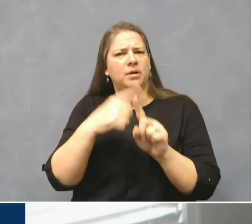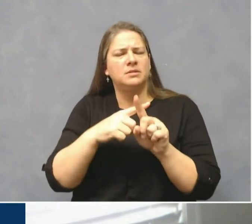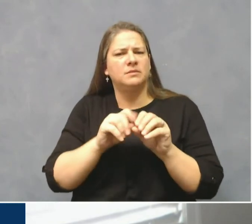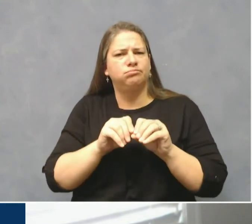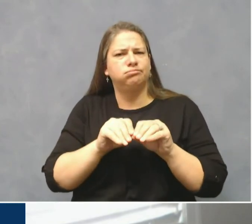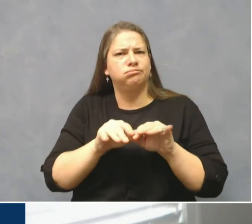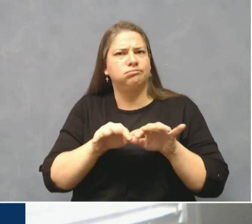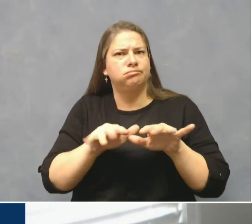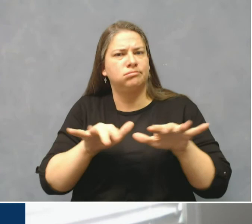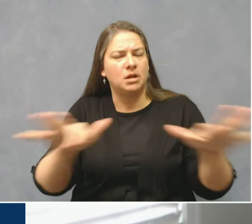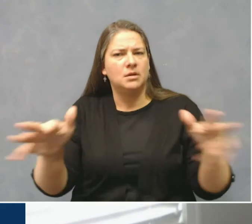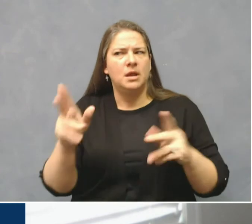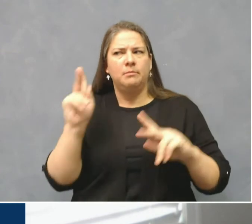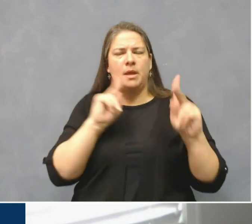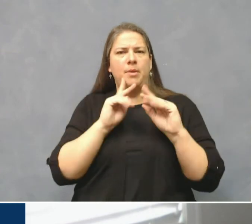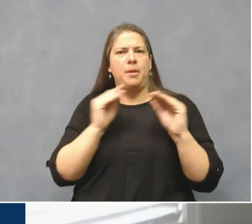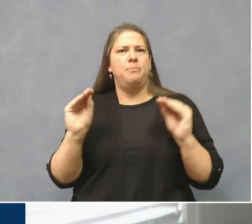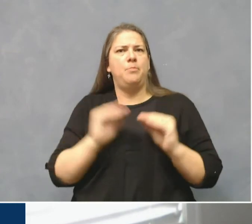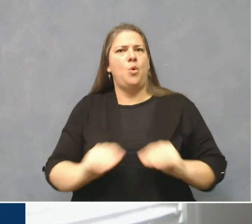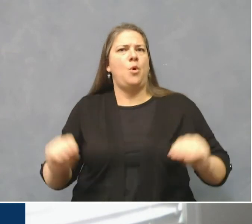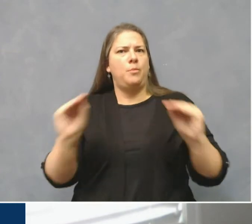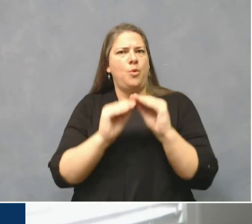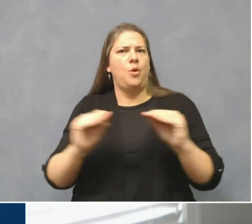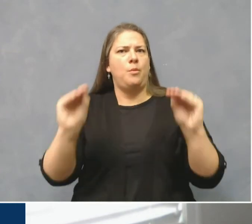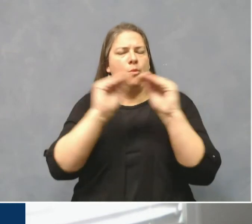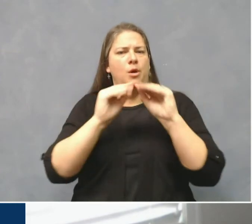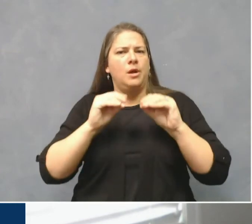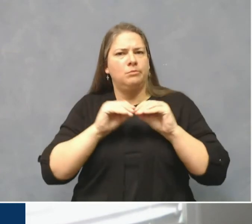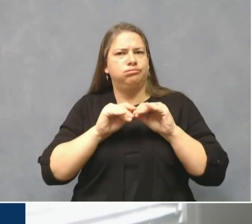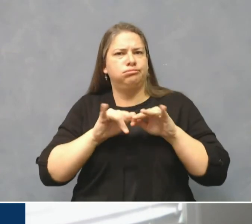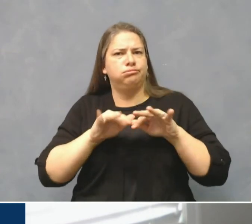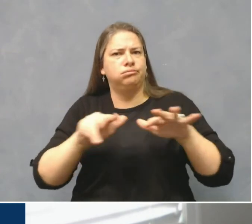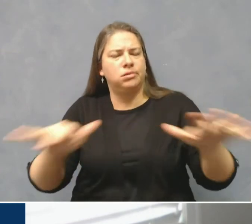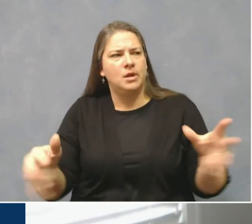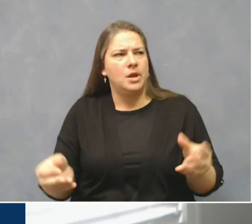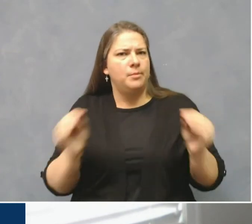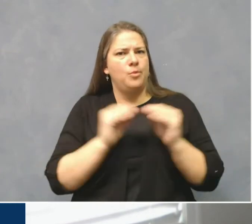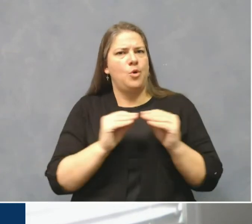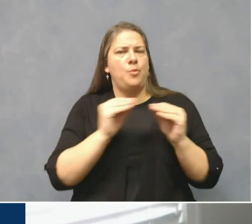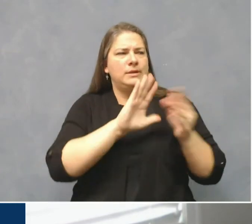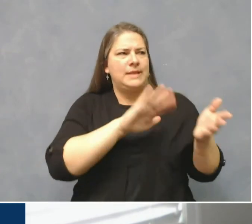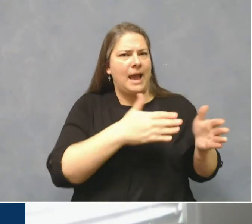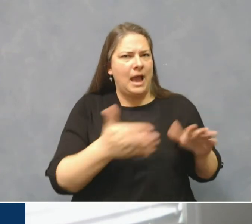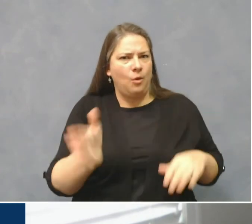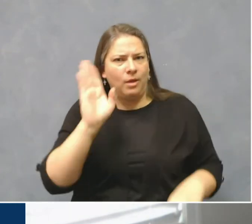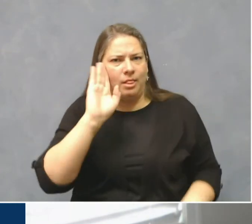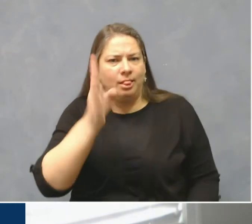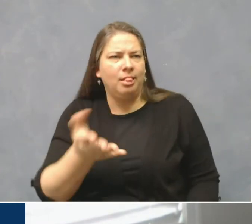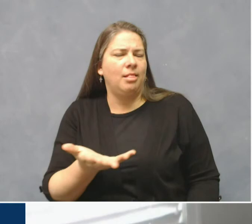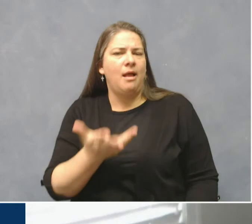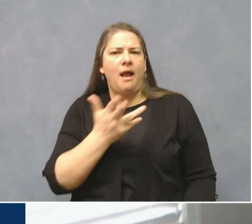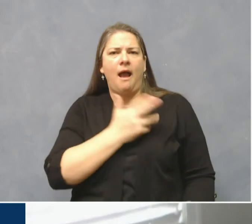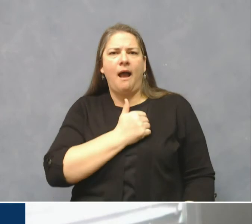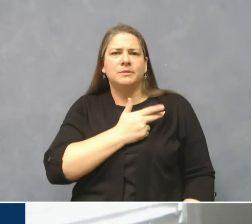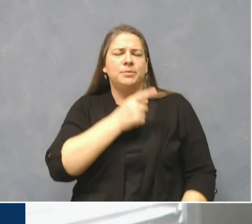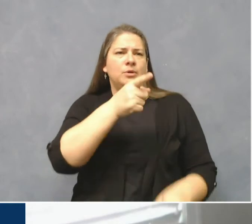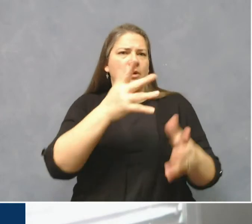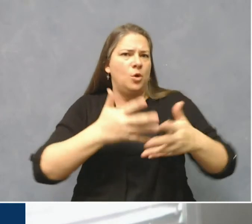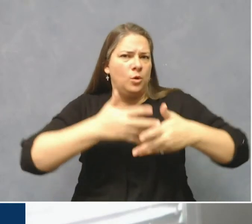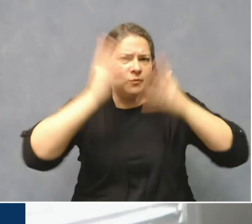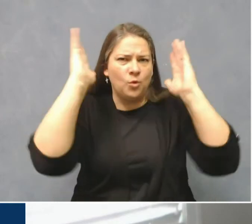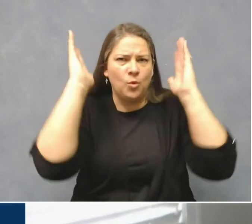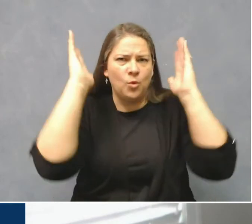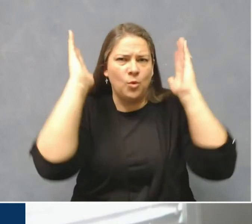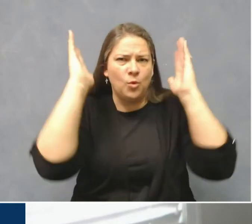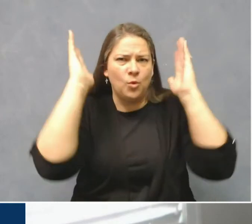infected, more people to be hospitalized, more people to die, more strain on the hospital. So places like King's Daughter have to use a lobby for a